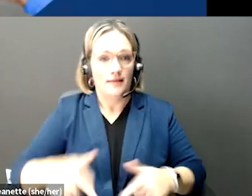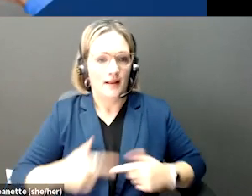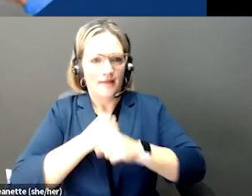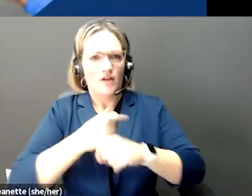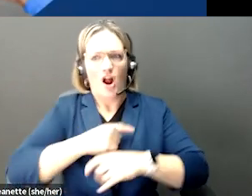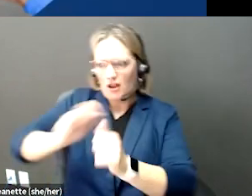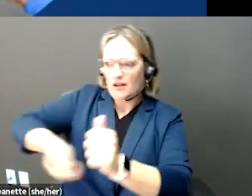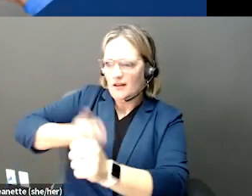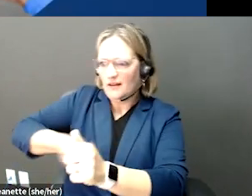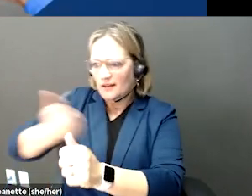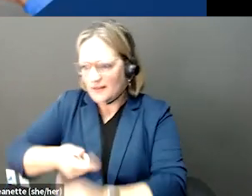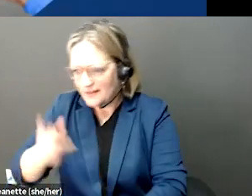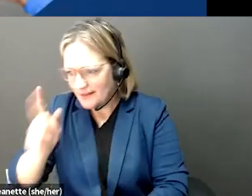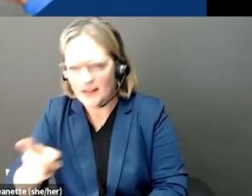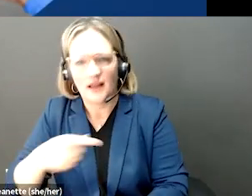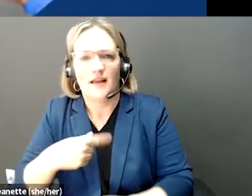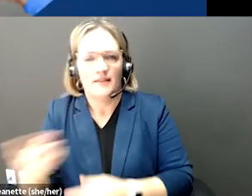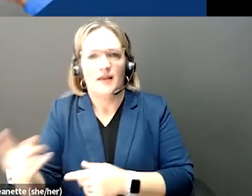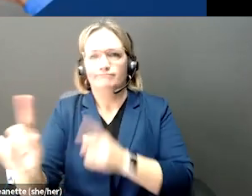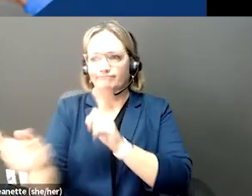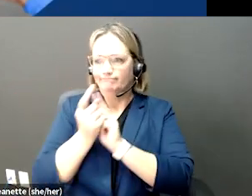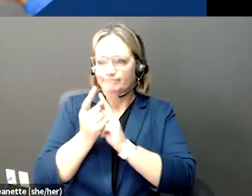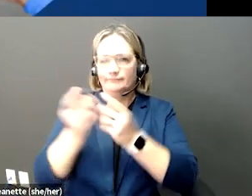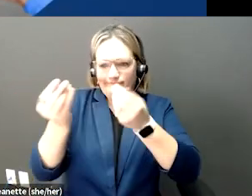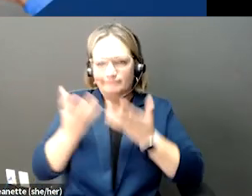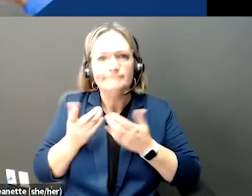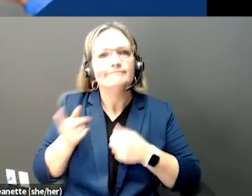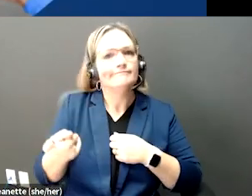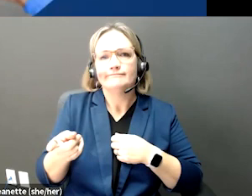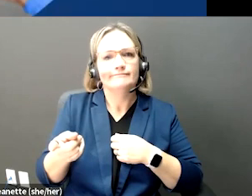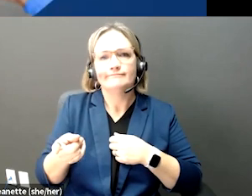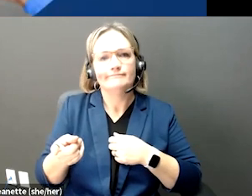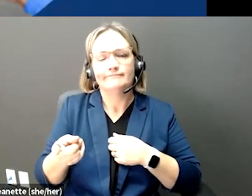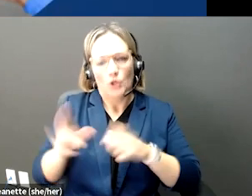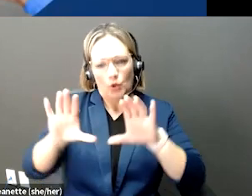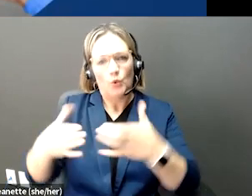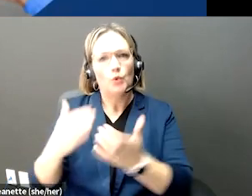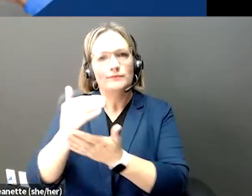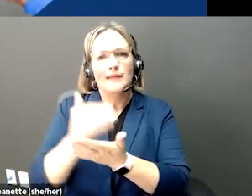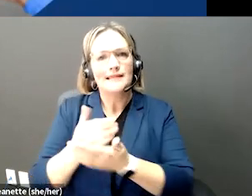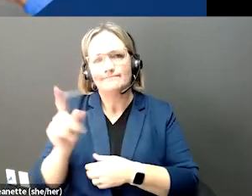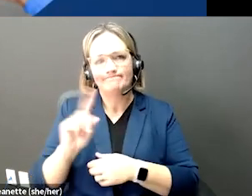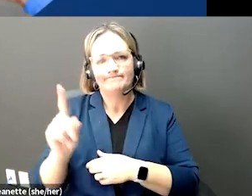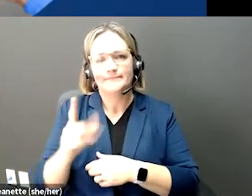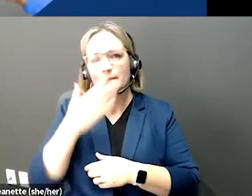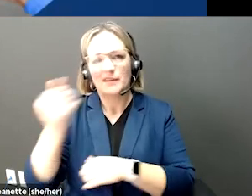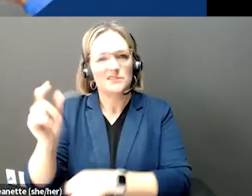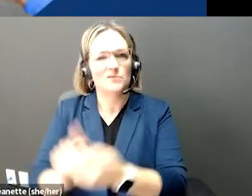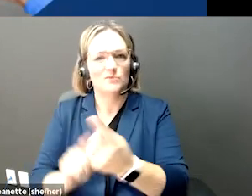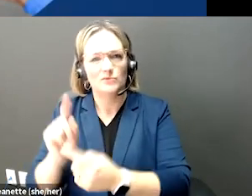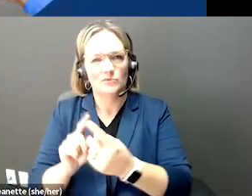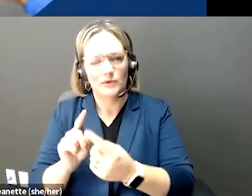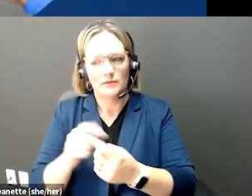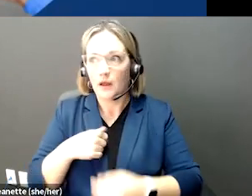that he would have to leave group lessons and that maybe one-on-one lessons would be better for him. I tried to get my money